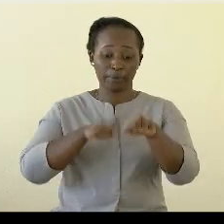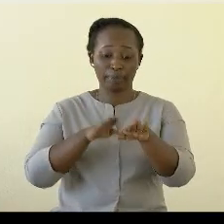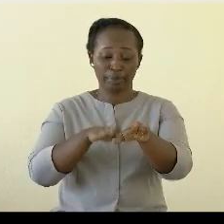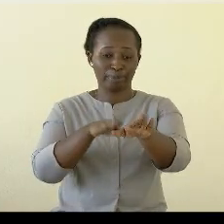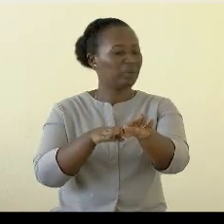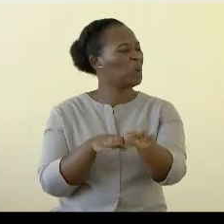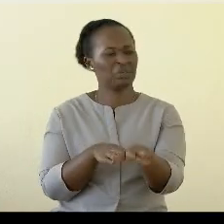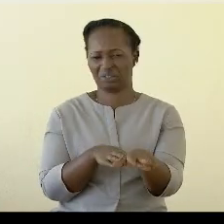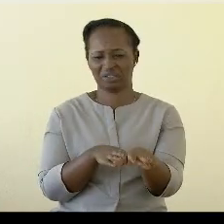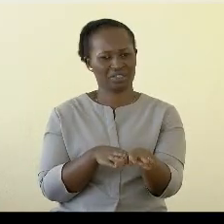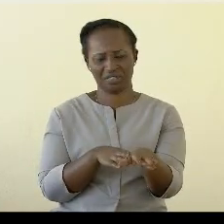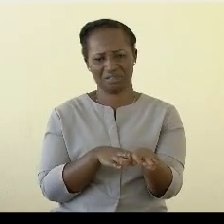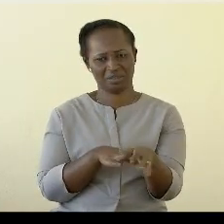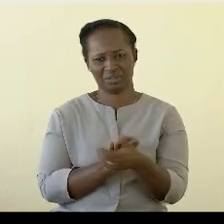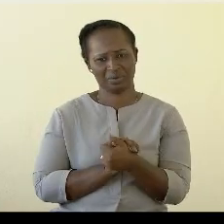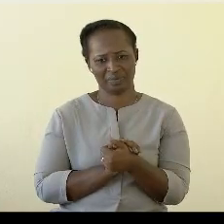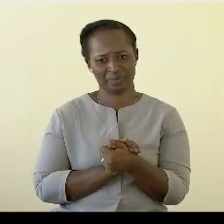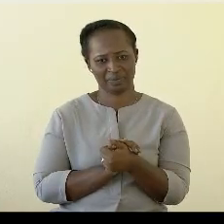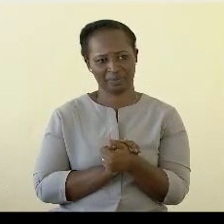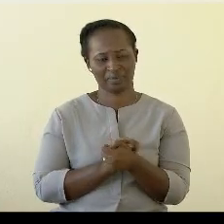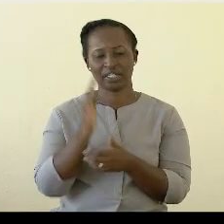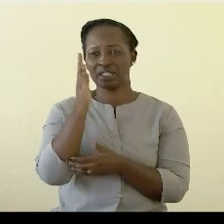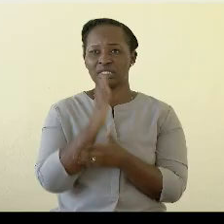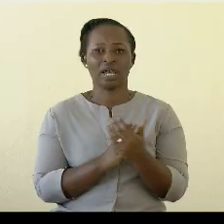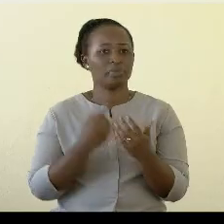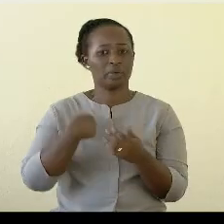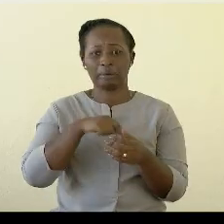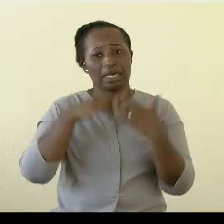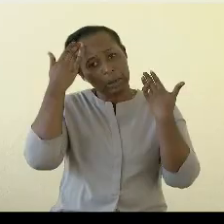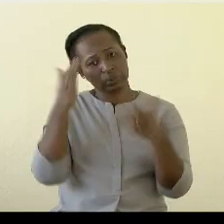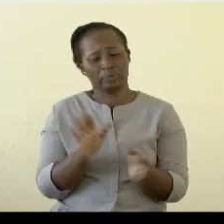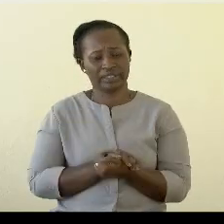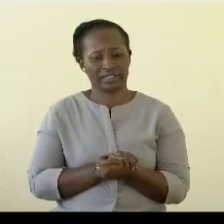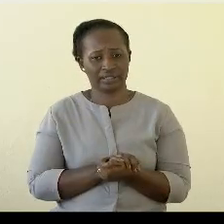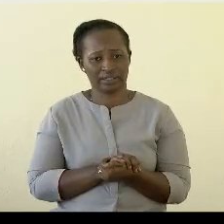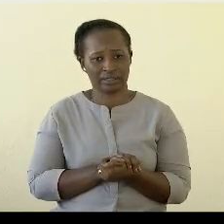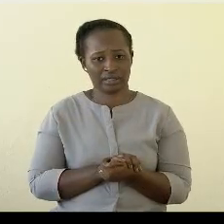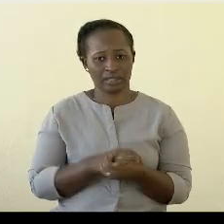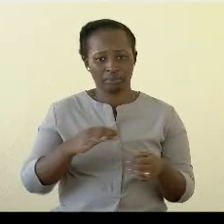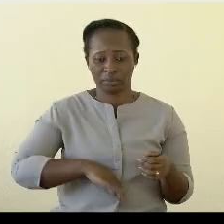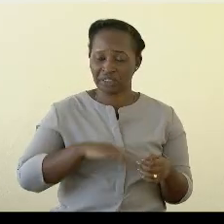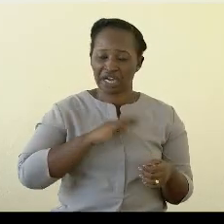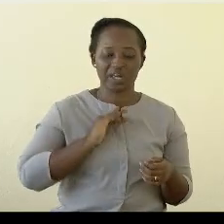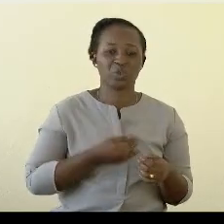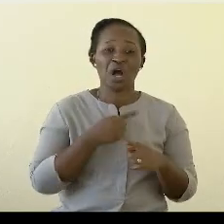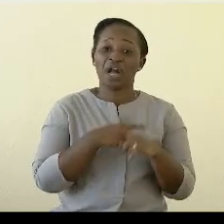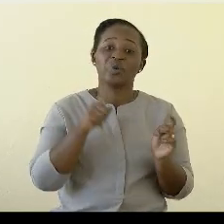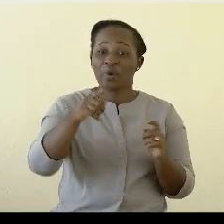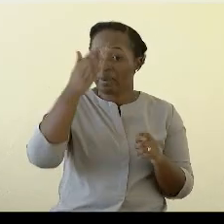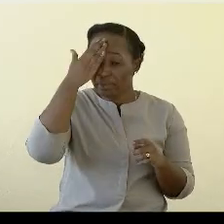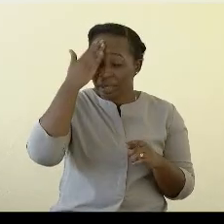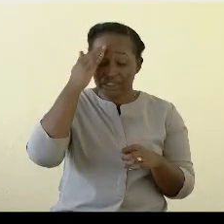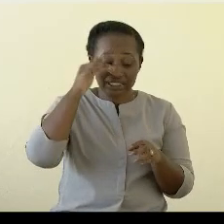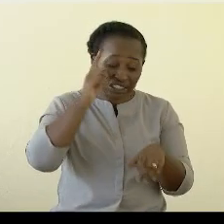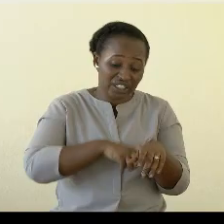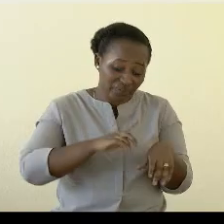Traffic jam is just a modern word. Some of us don't know it in our young age, but for you, you know it when you're 5 years.